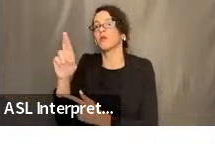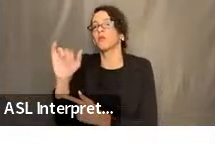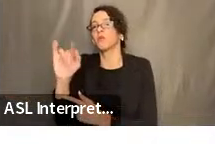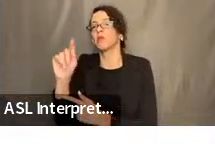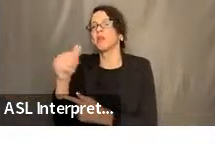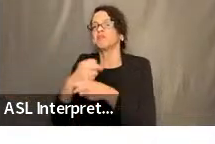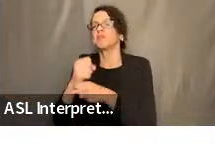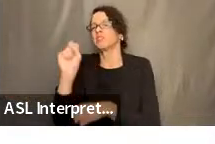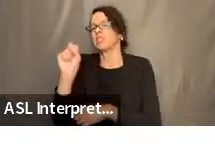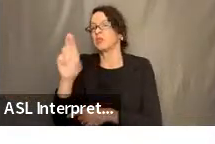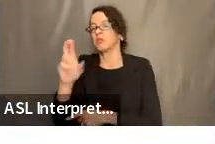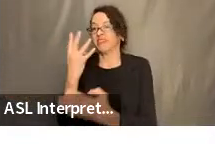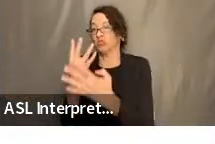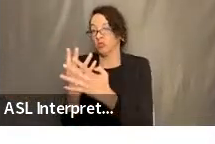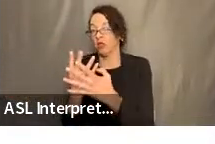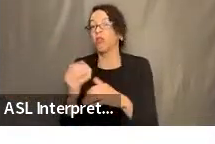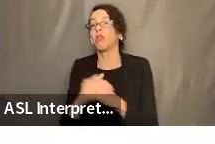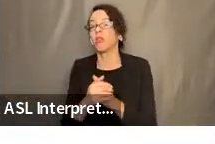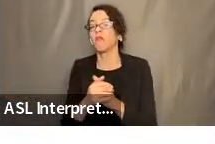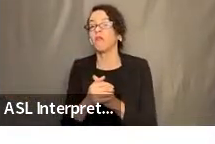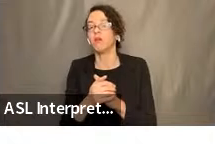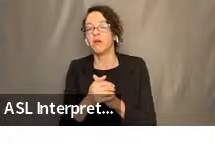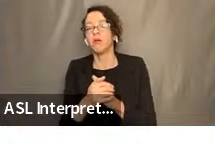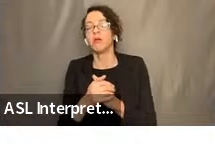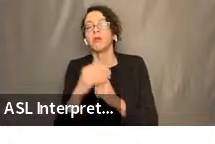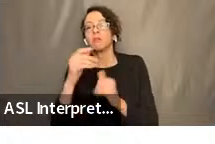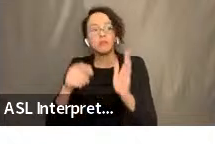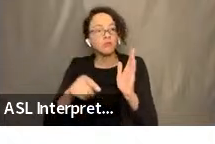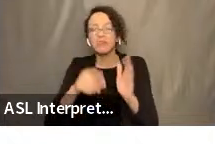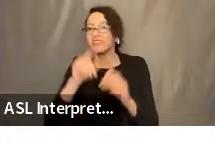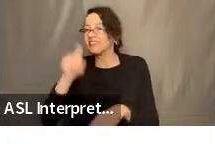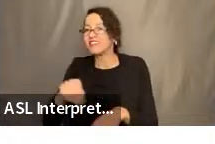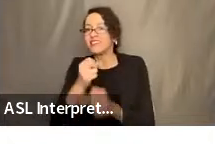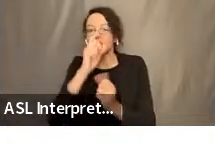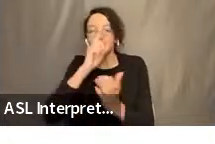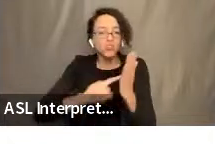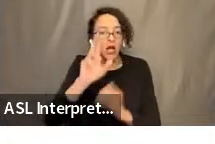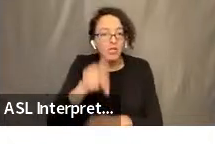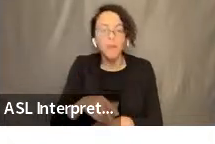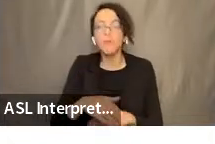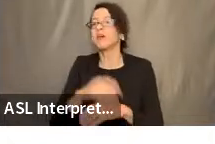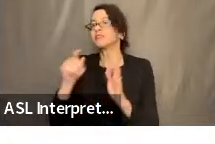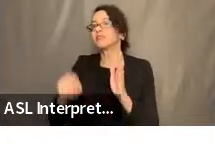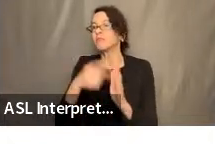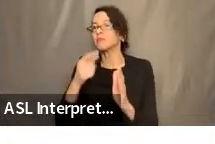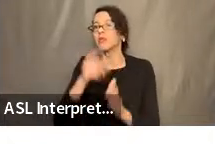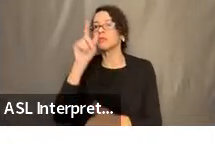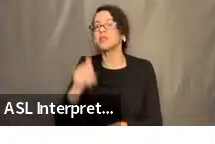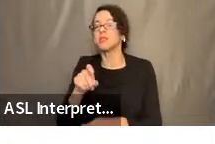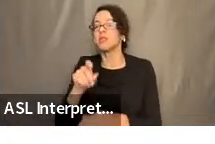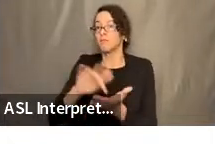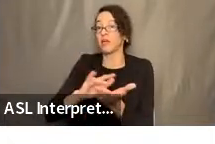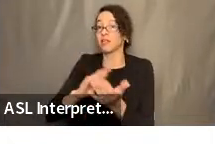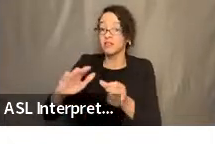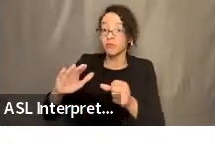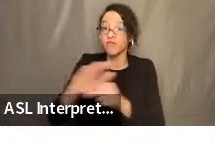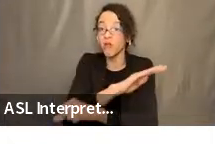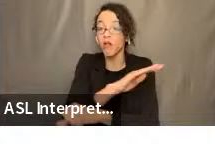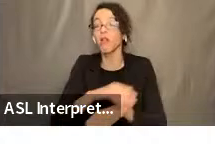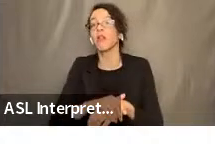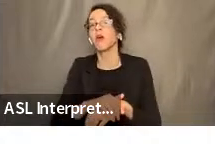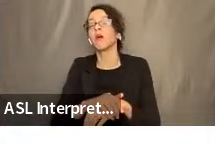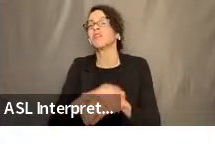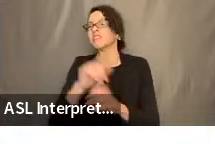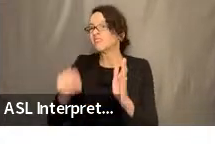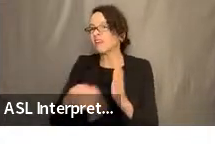And they sometimes take an ambulance, or they just come to the ER, and they don't have to do that, but they don't know. so that